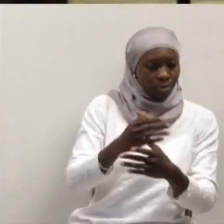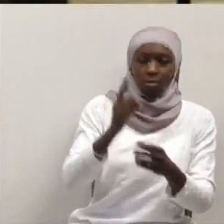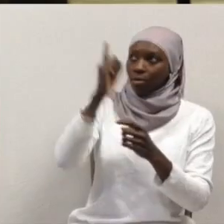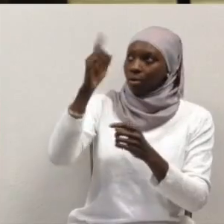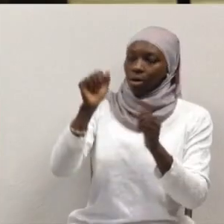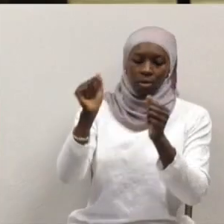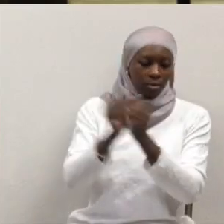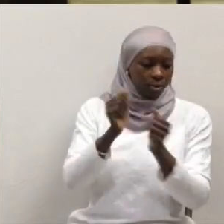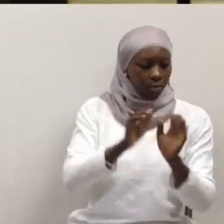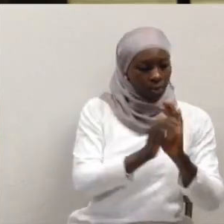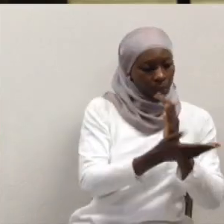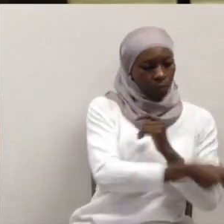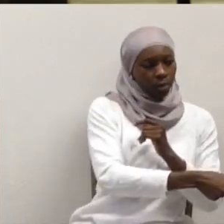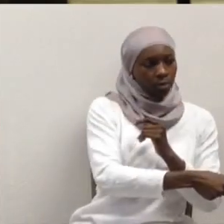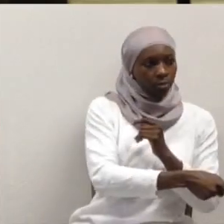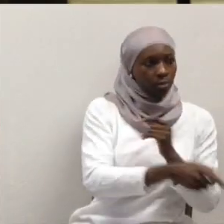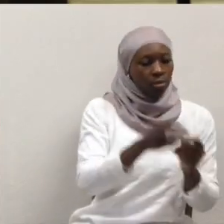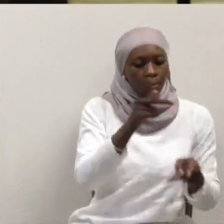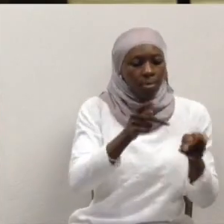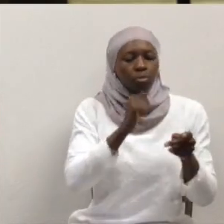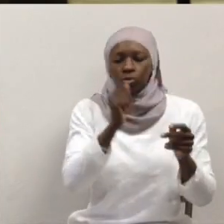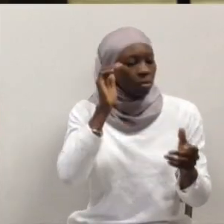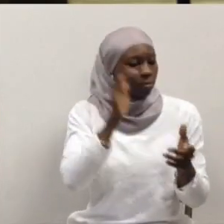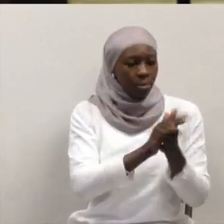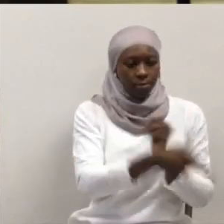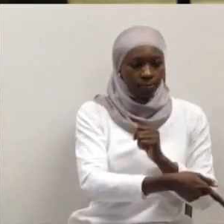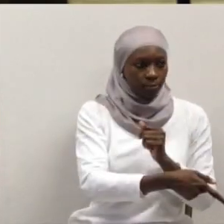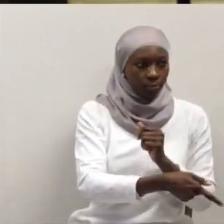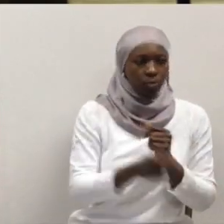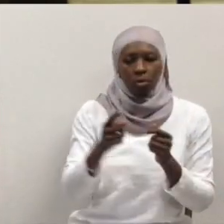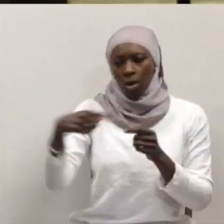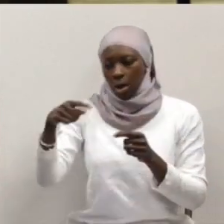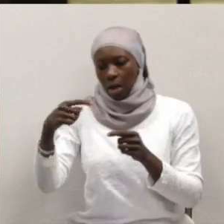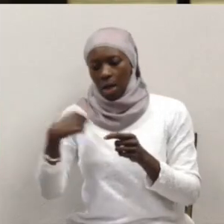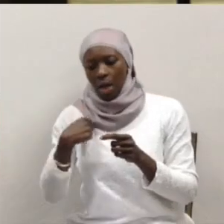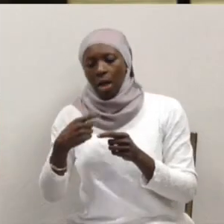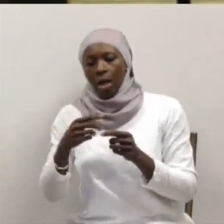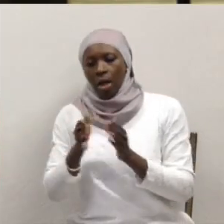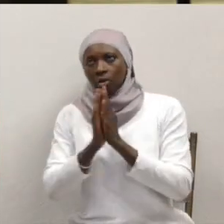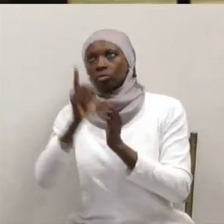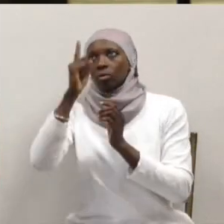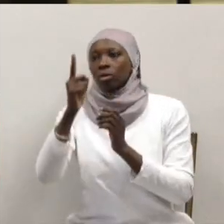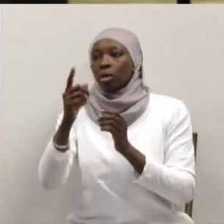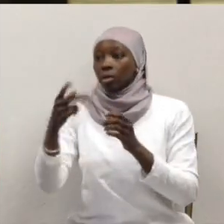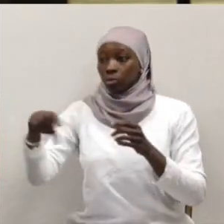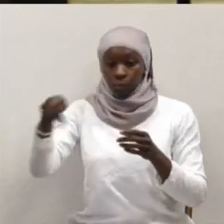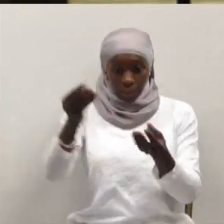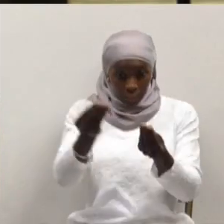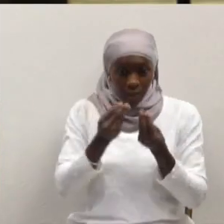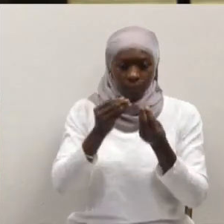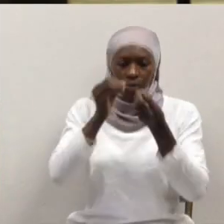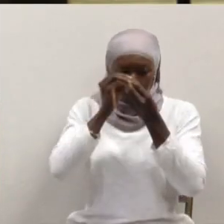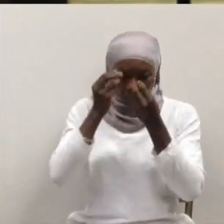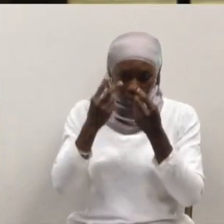the hypocrites and the disbelievers. I ask Allah subhanahu wa ta'ala to give us clear vision and